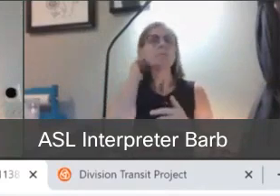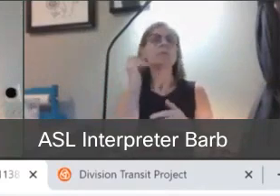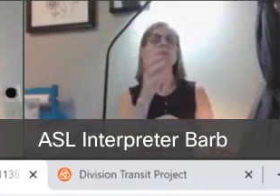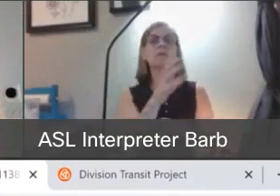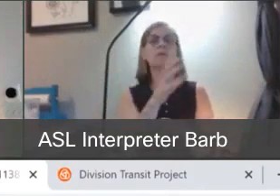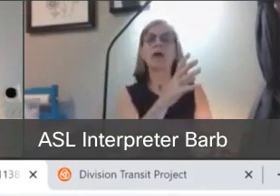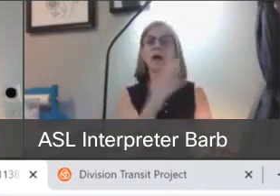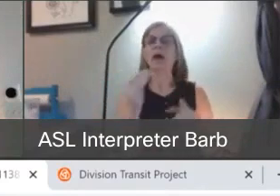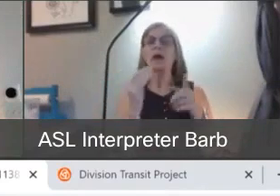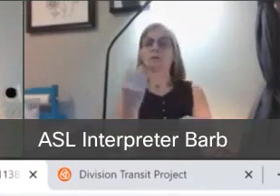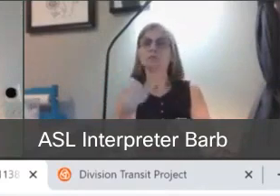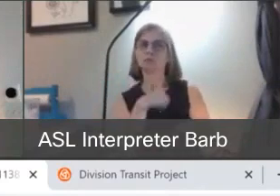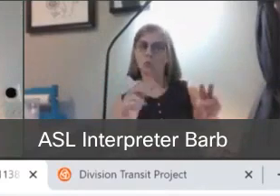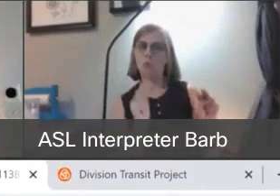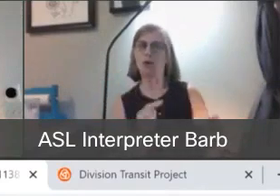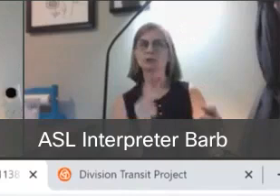this fall.